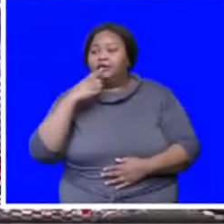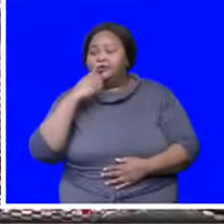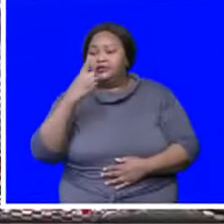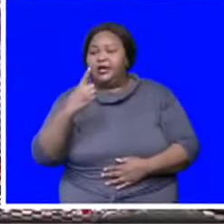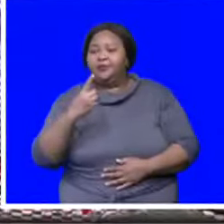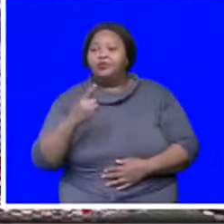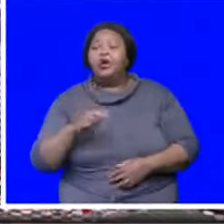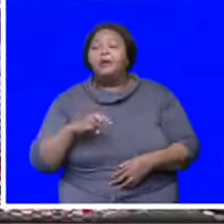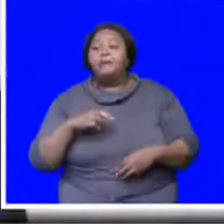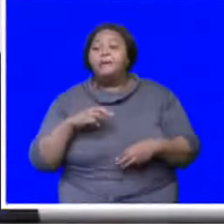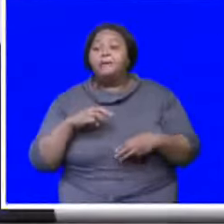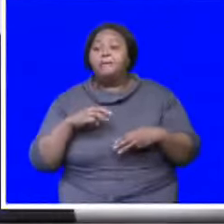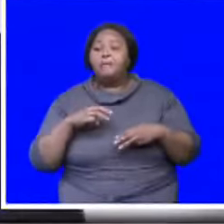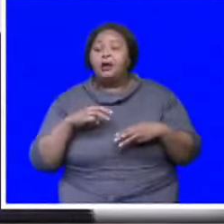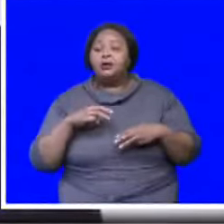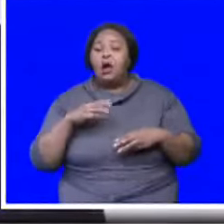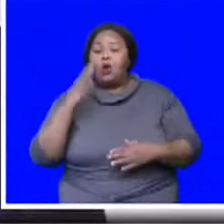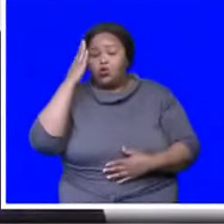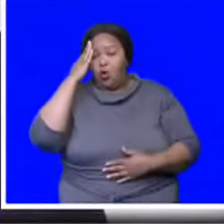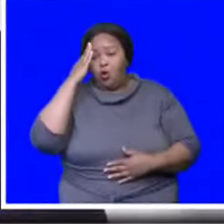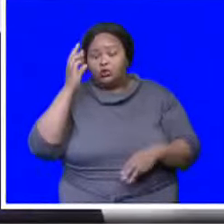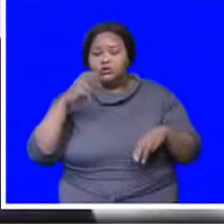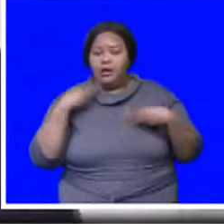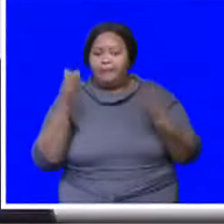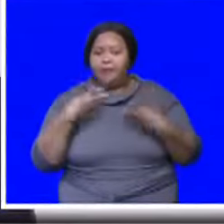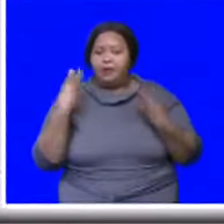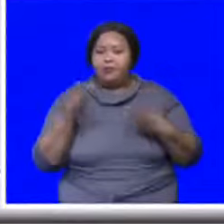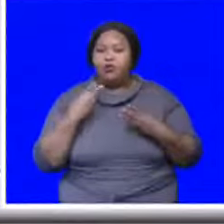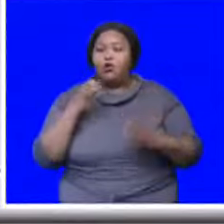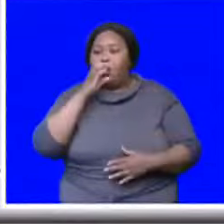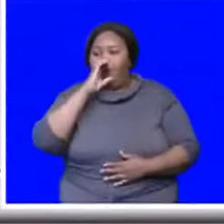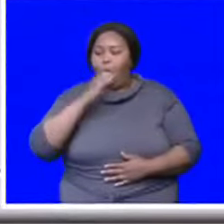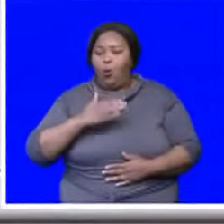they consuming. We have already